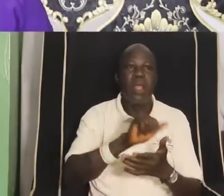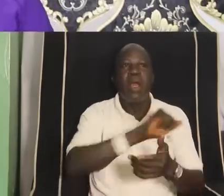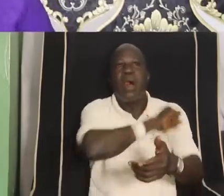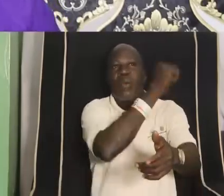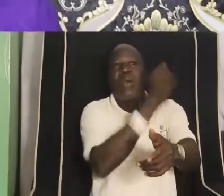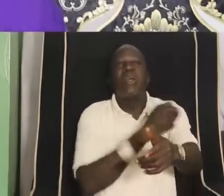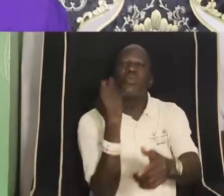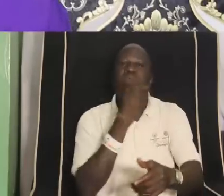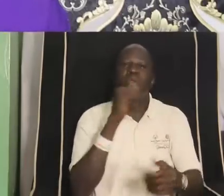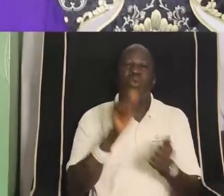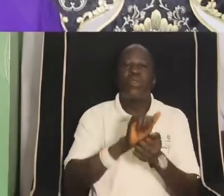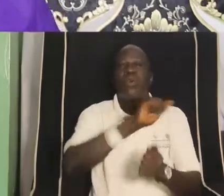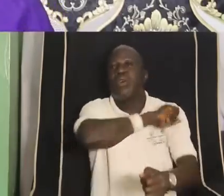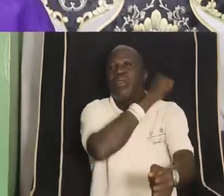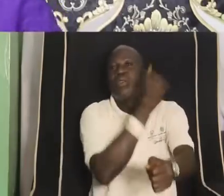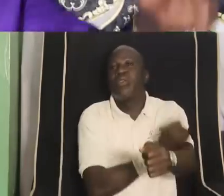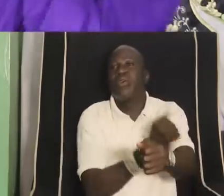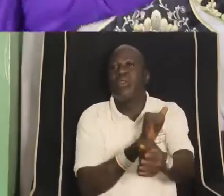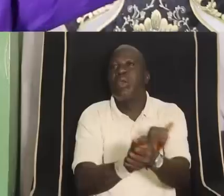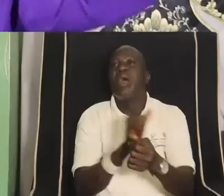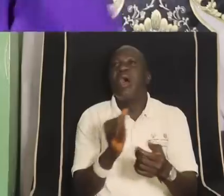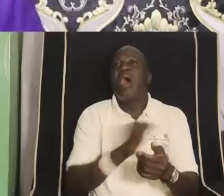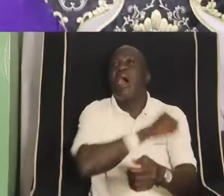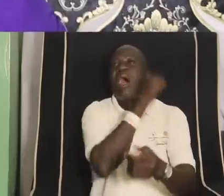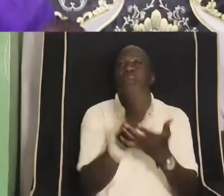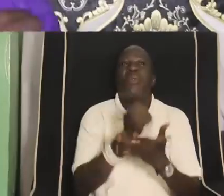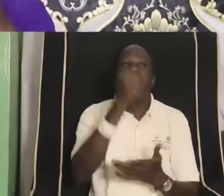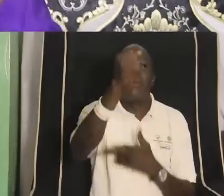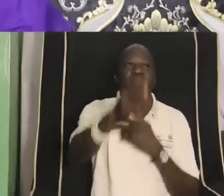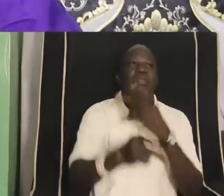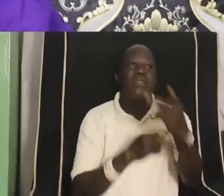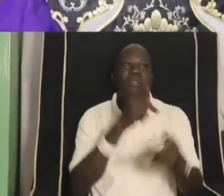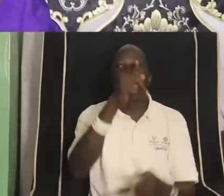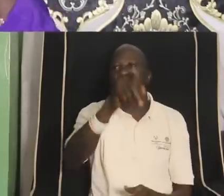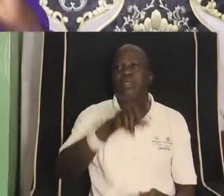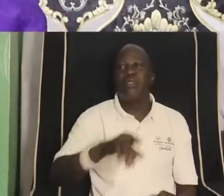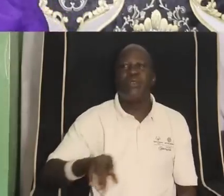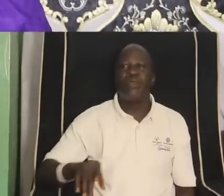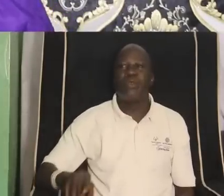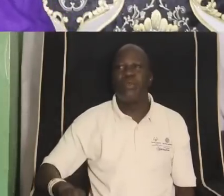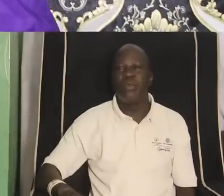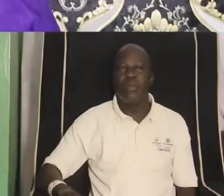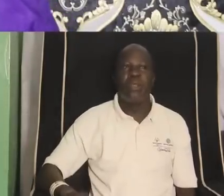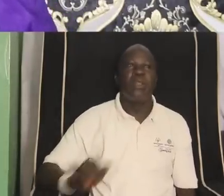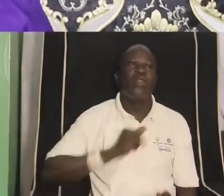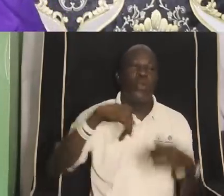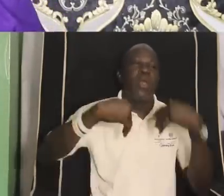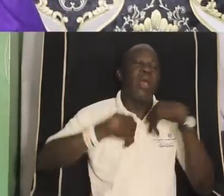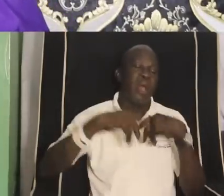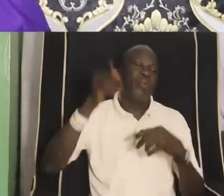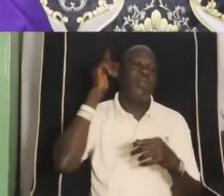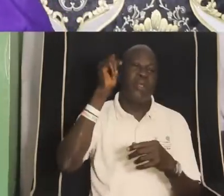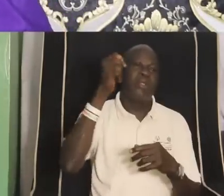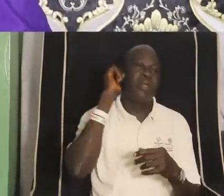somebody believe ah sanni mo bi so I speak with authority anu abi o wo visit you one